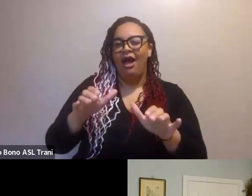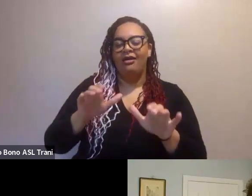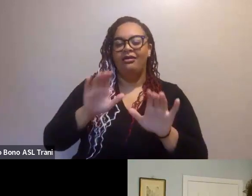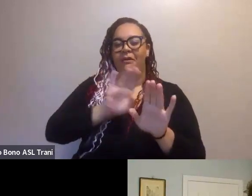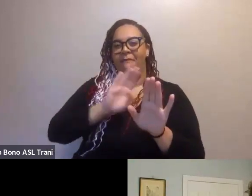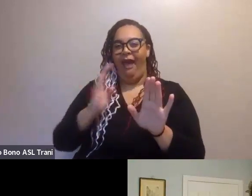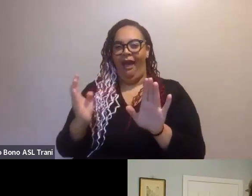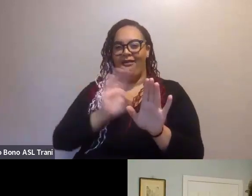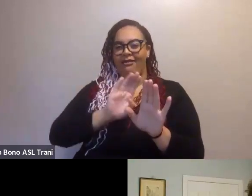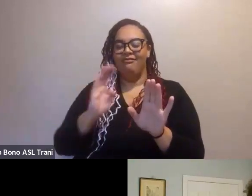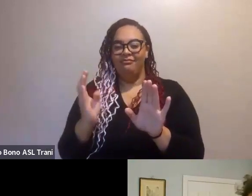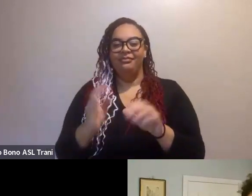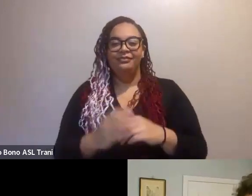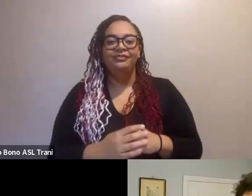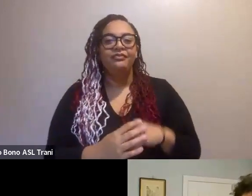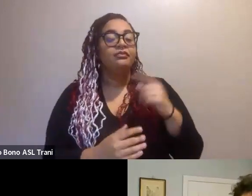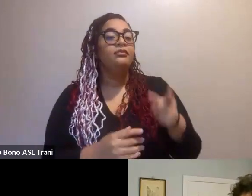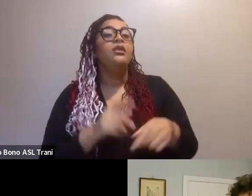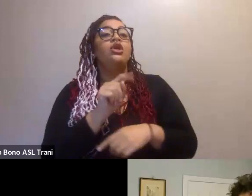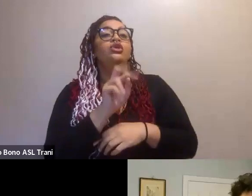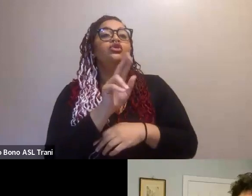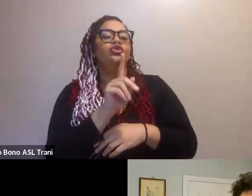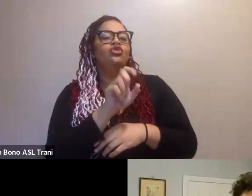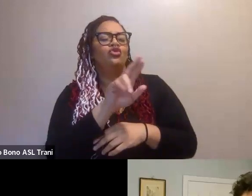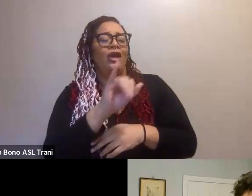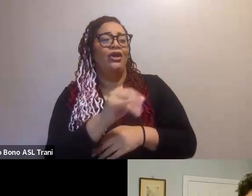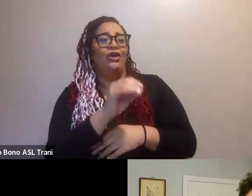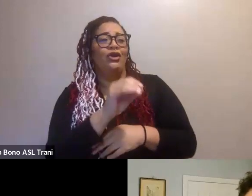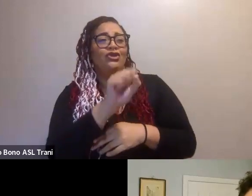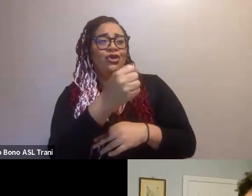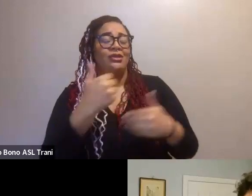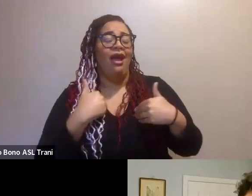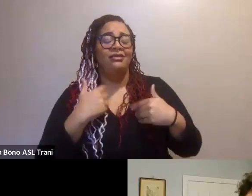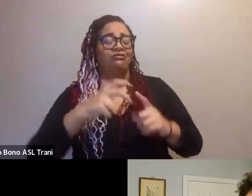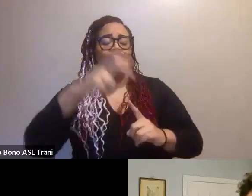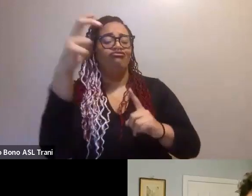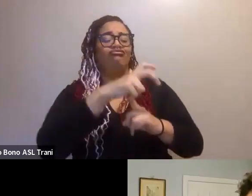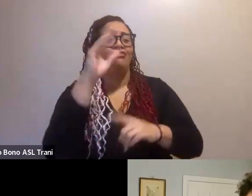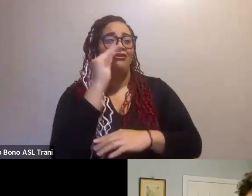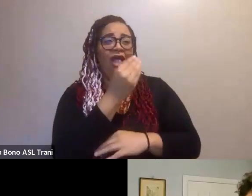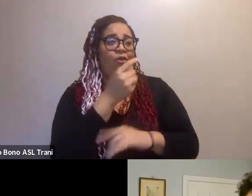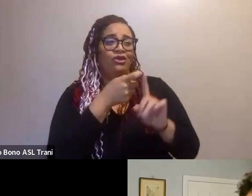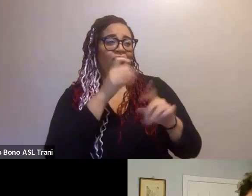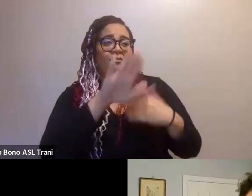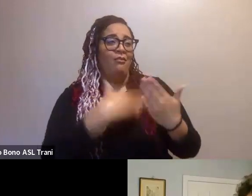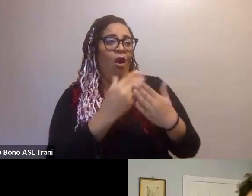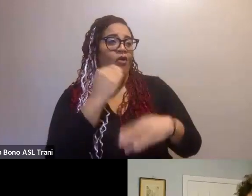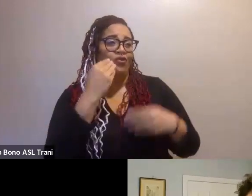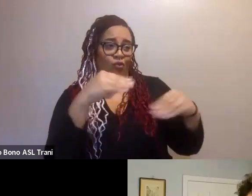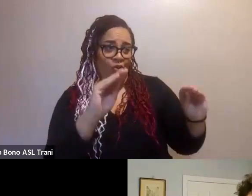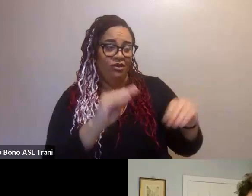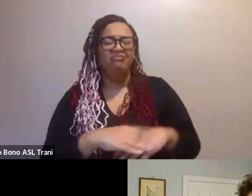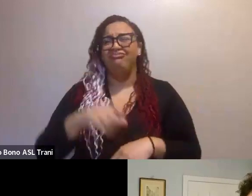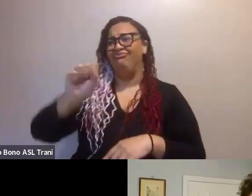see something. Trader Joe's have like the best flowers of any grocery store. For real. And they're like a really great price.